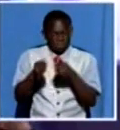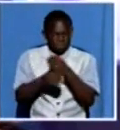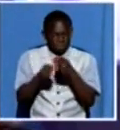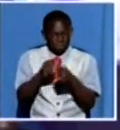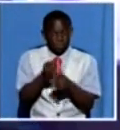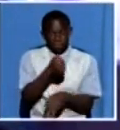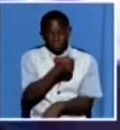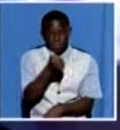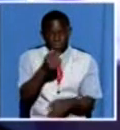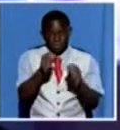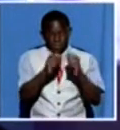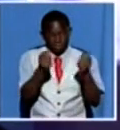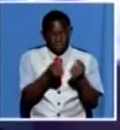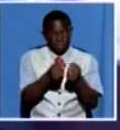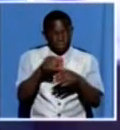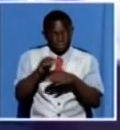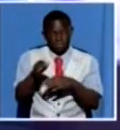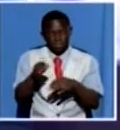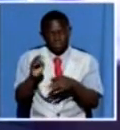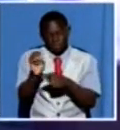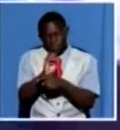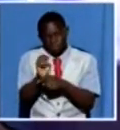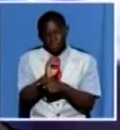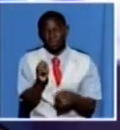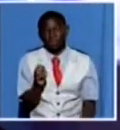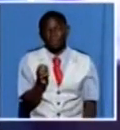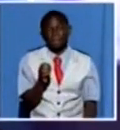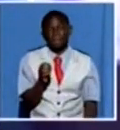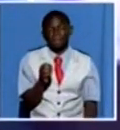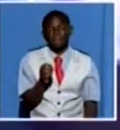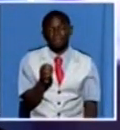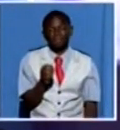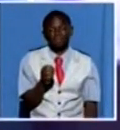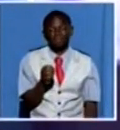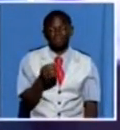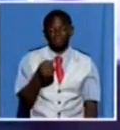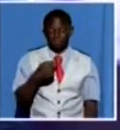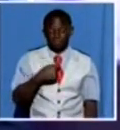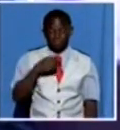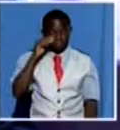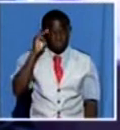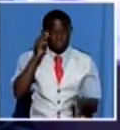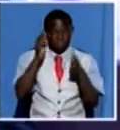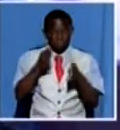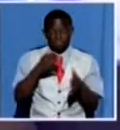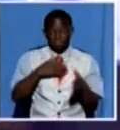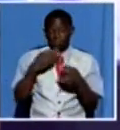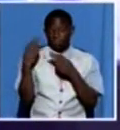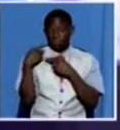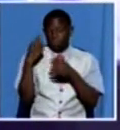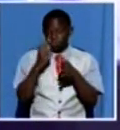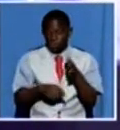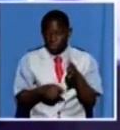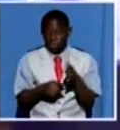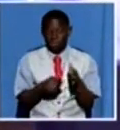who understand. Yes, I may understand, but my role as a minister is policy. It is not to evaluate. Right. After